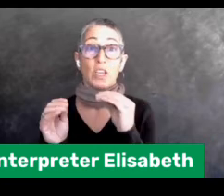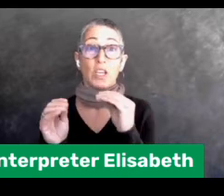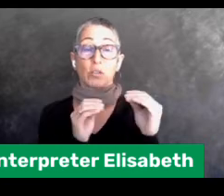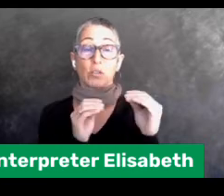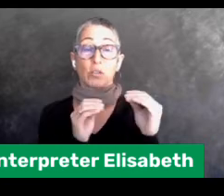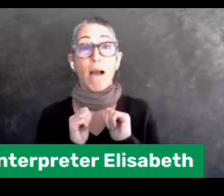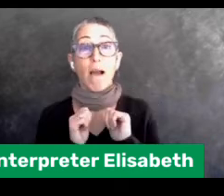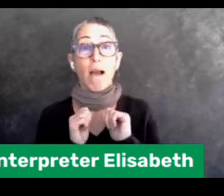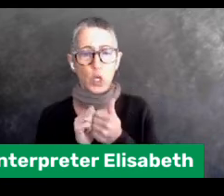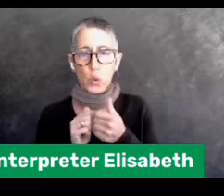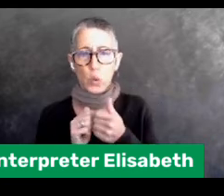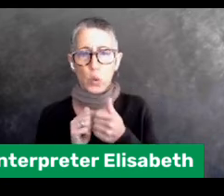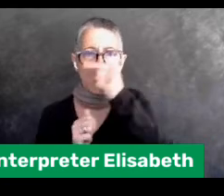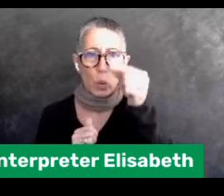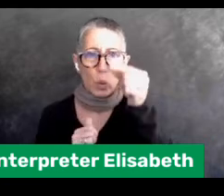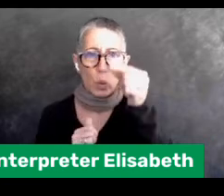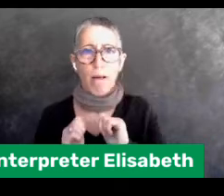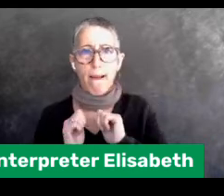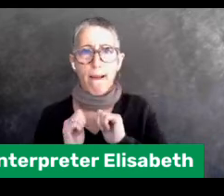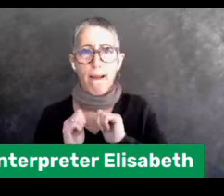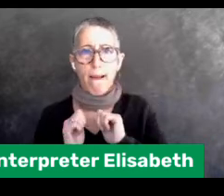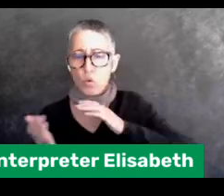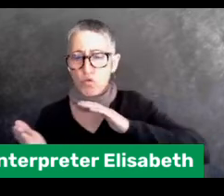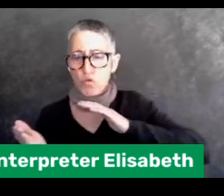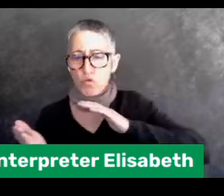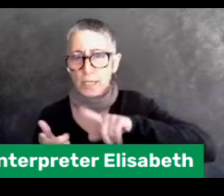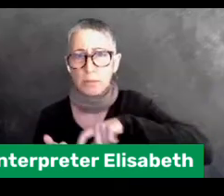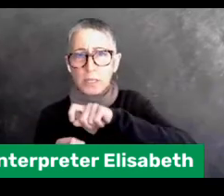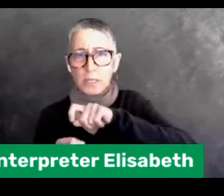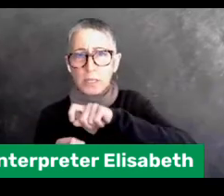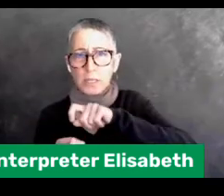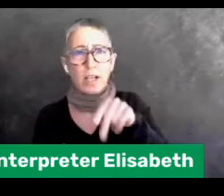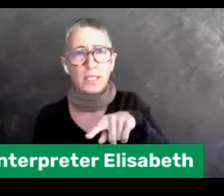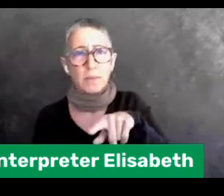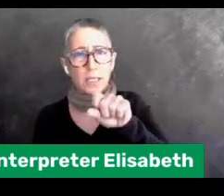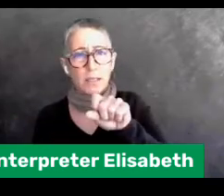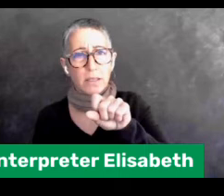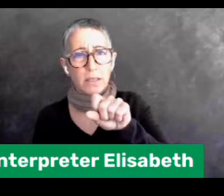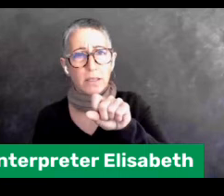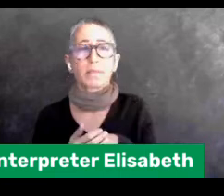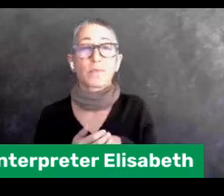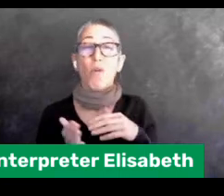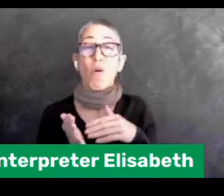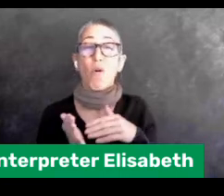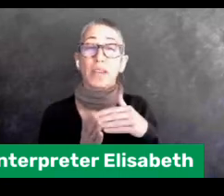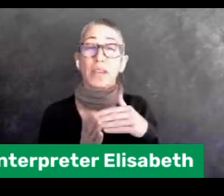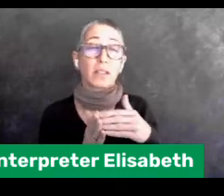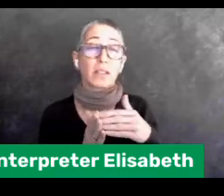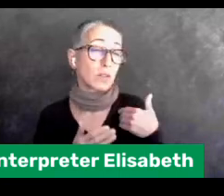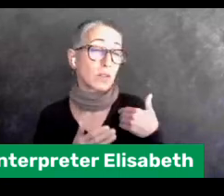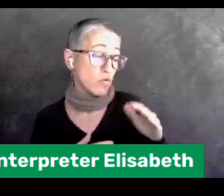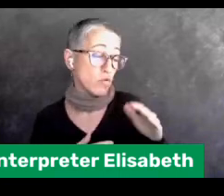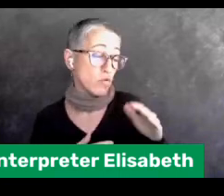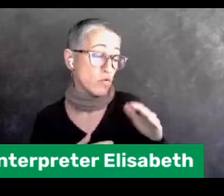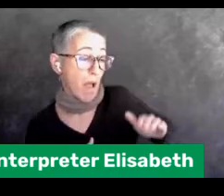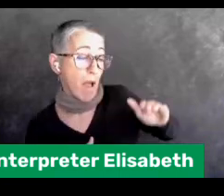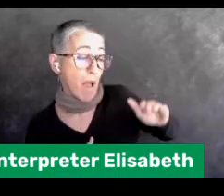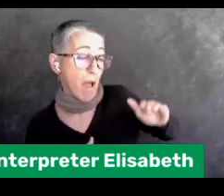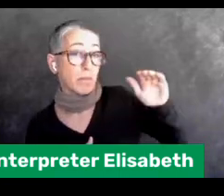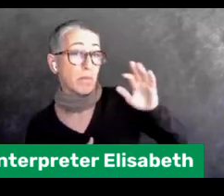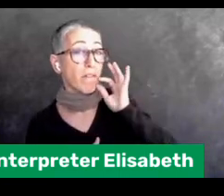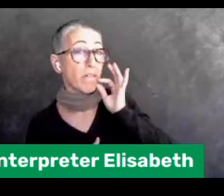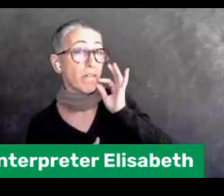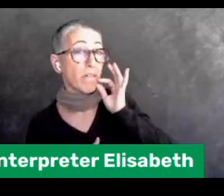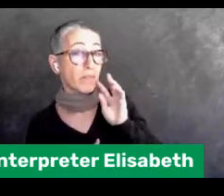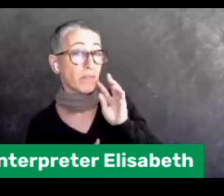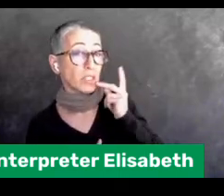to do recipes and things like that. So we're often taught at a young age the importance of, fruits and veggies while in